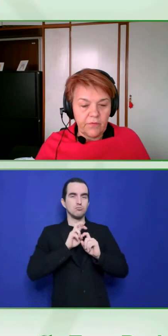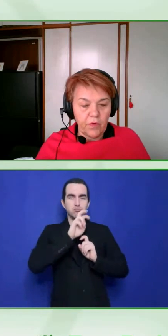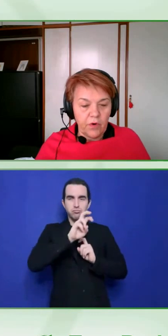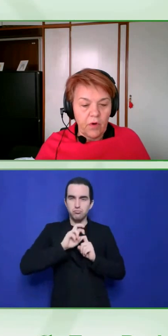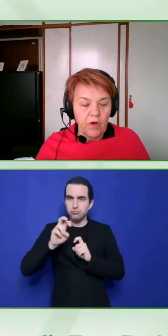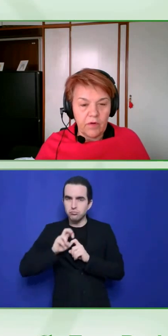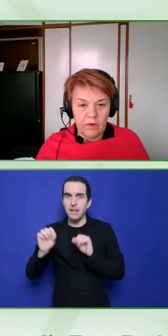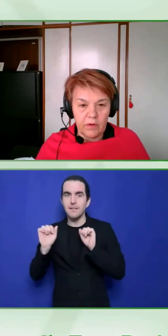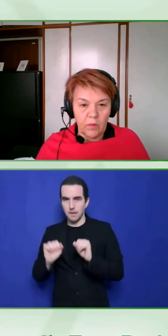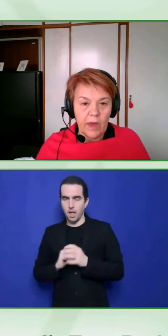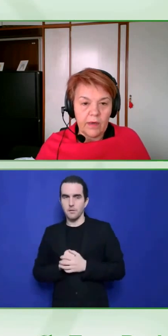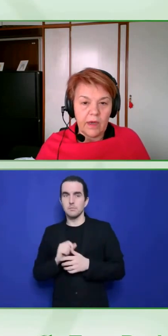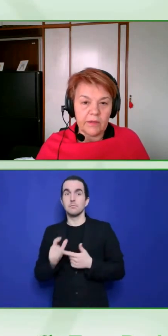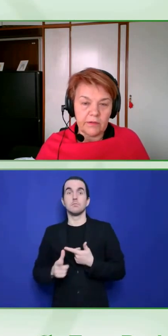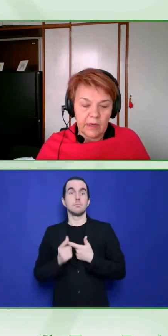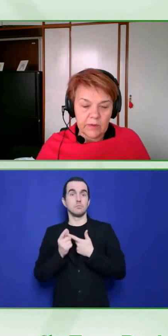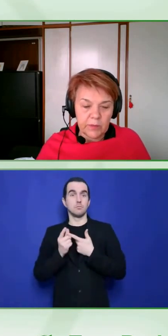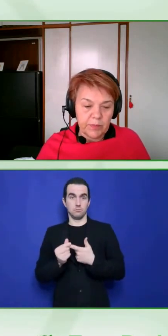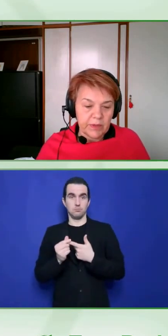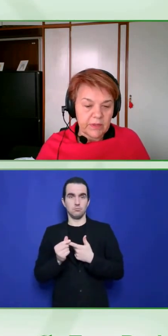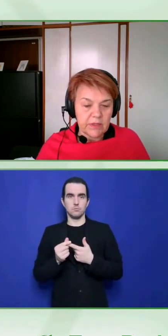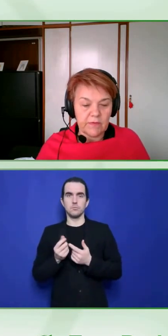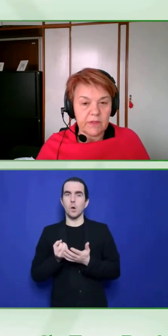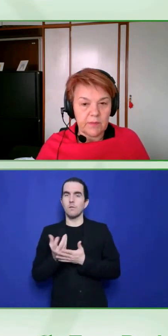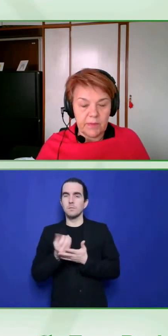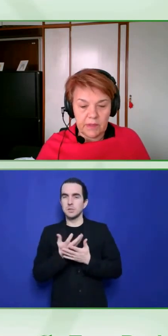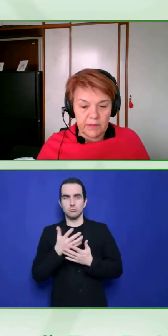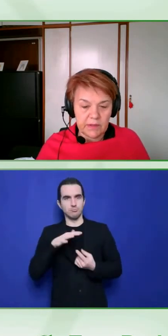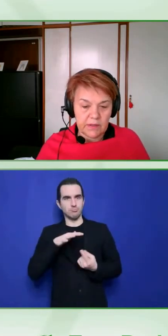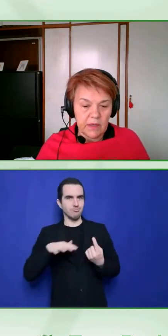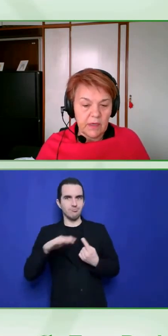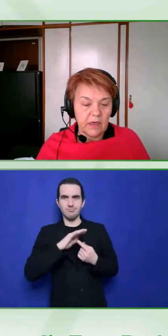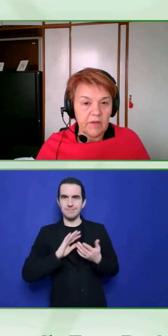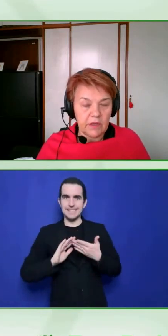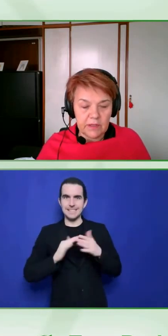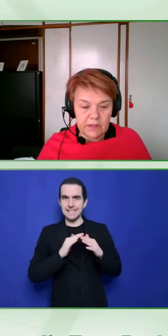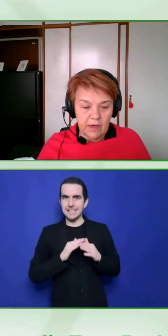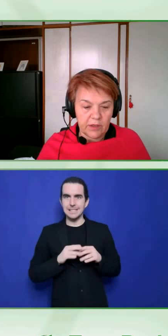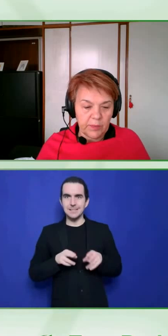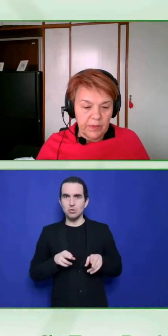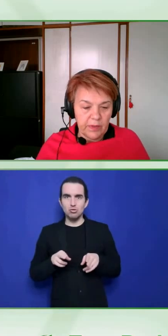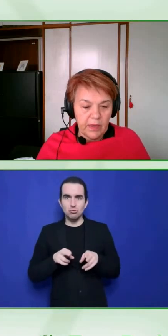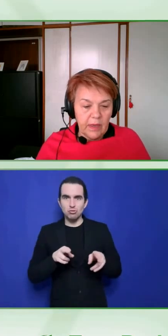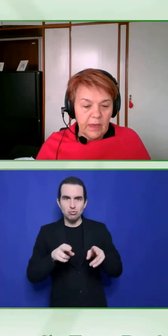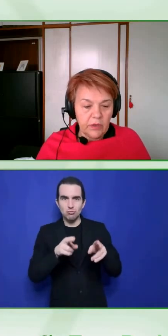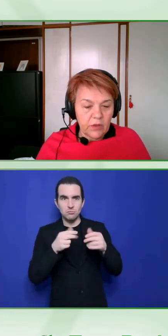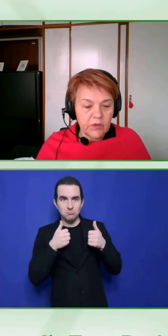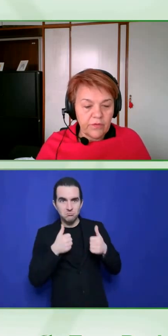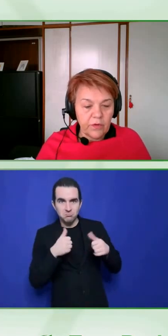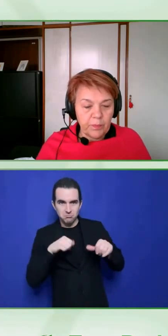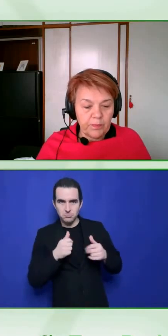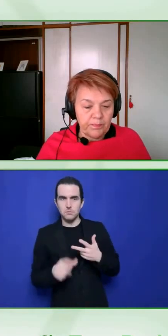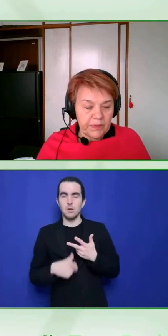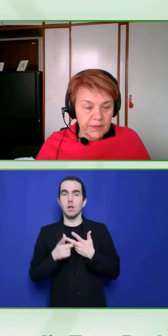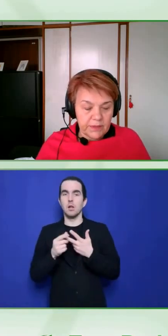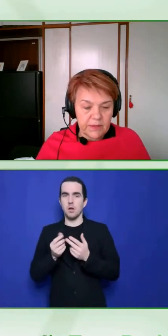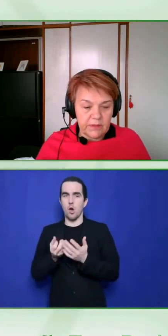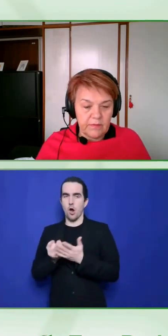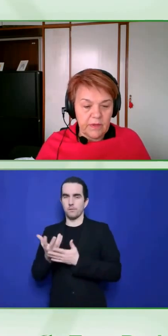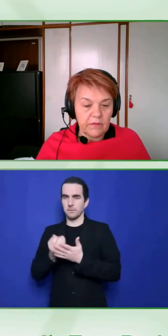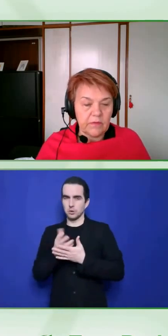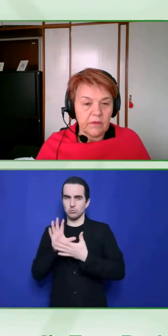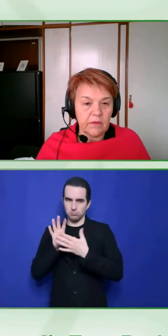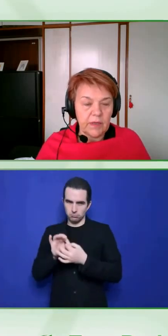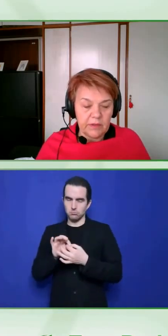service for over 100,000 persons with disabilities living in Zagreb, and also for